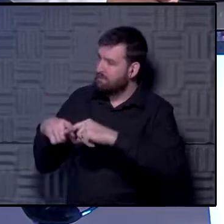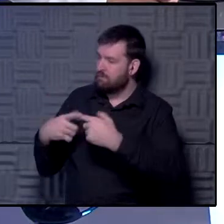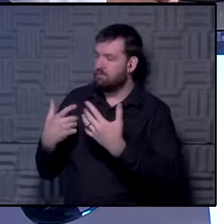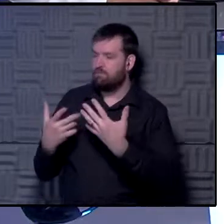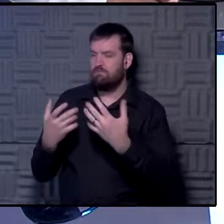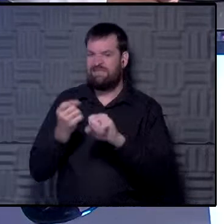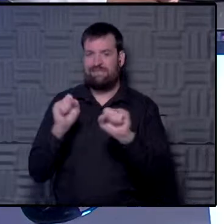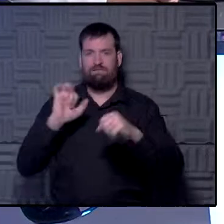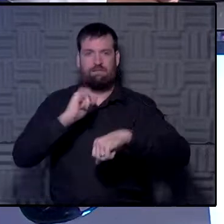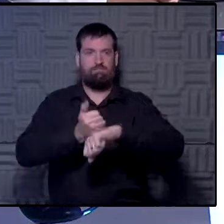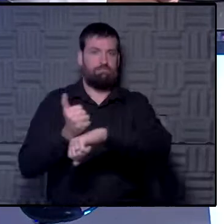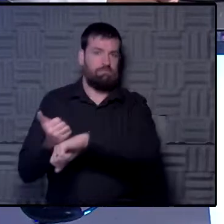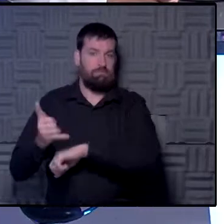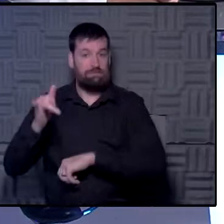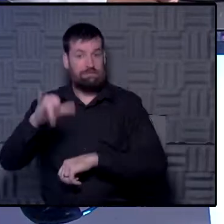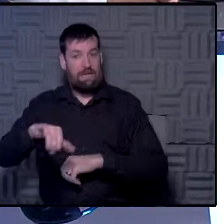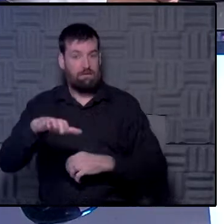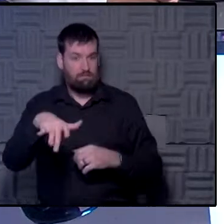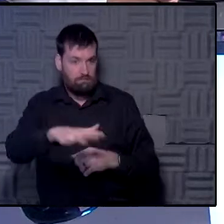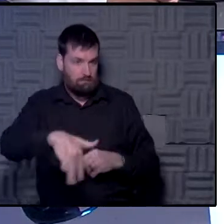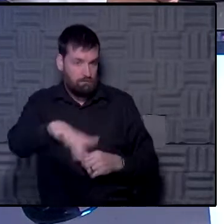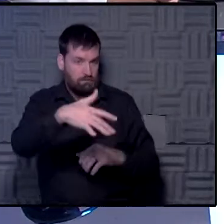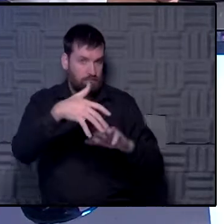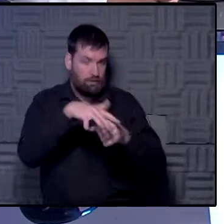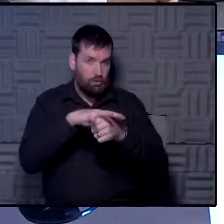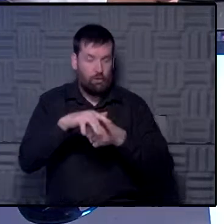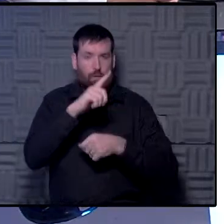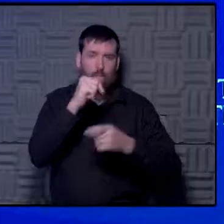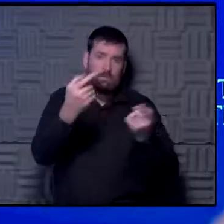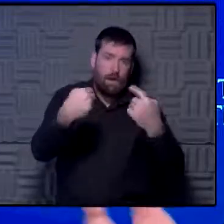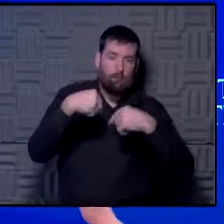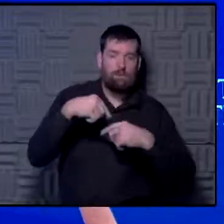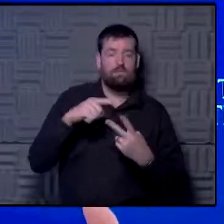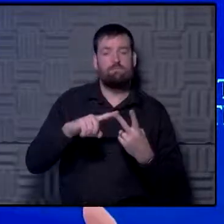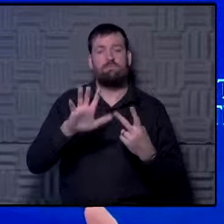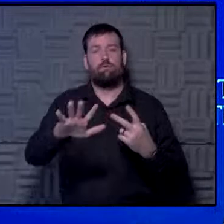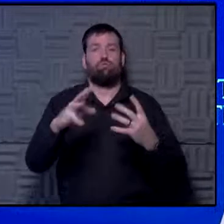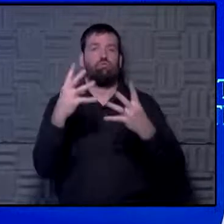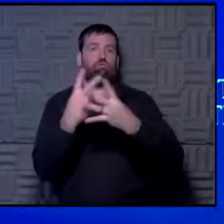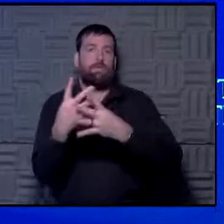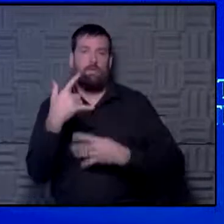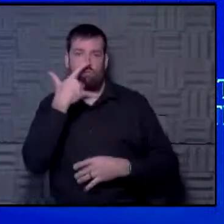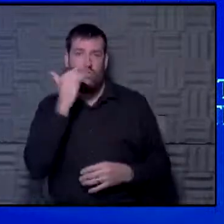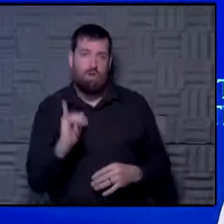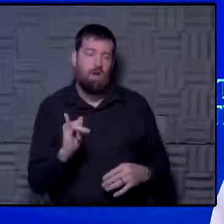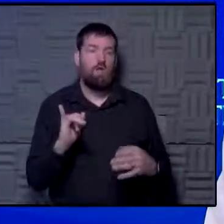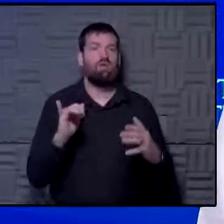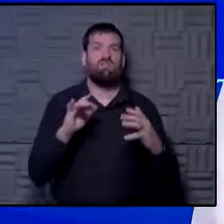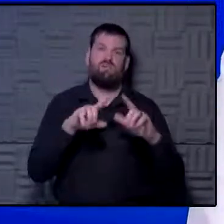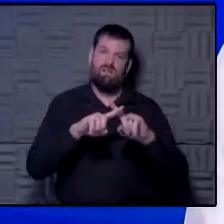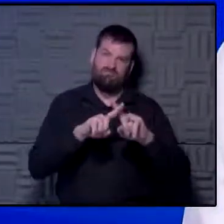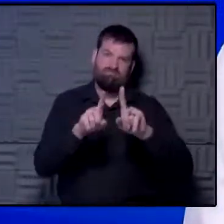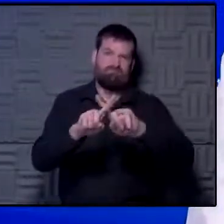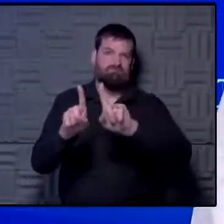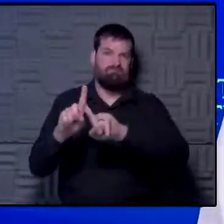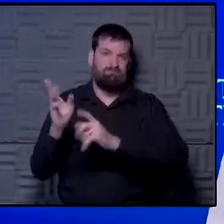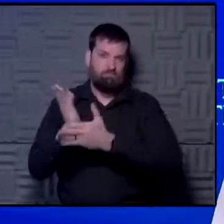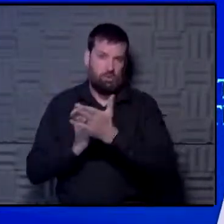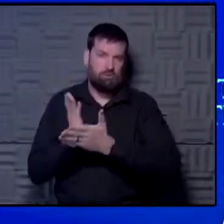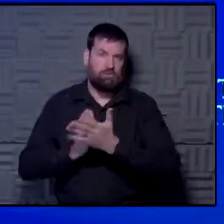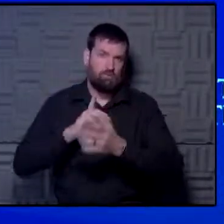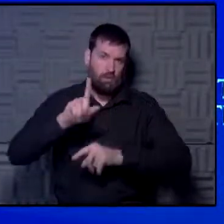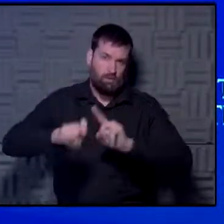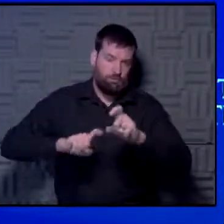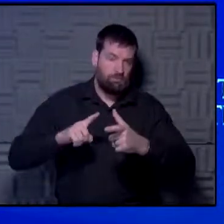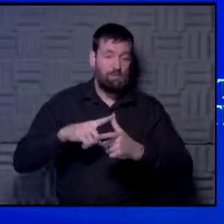safety protocols in place in that, and around those bubbles, who's coming into play, what's our screening like. I mean, there's lots of layers to that question. And